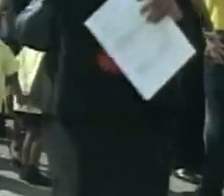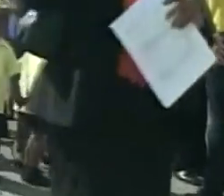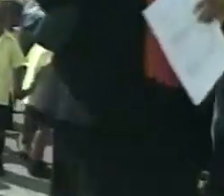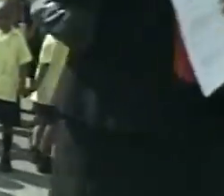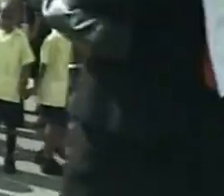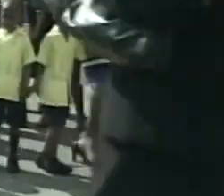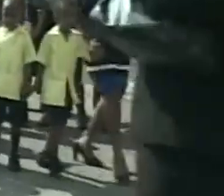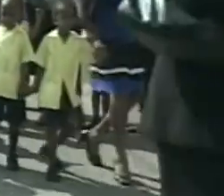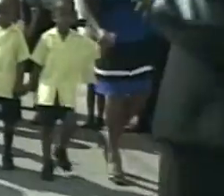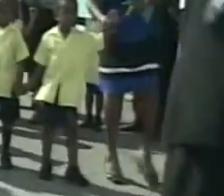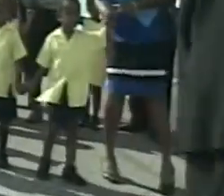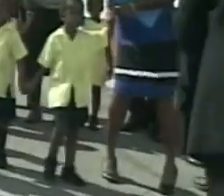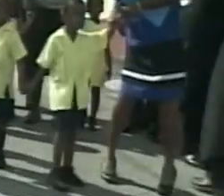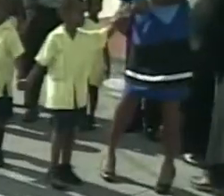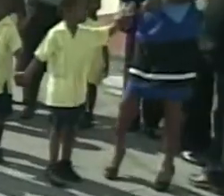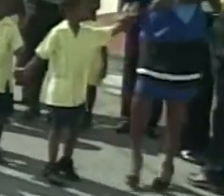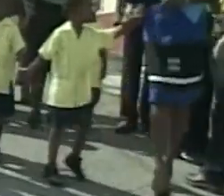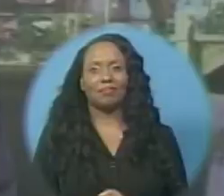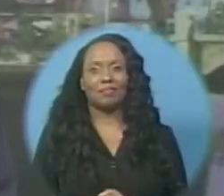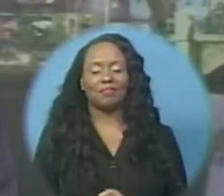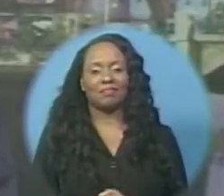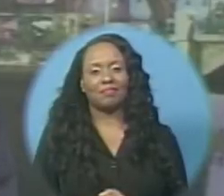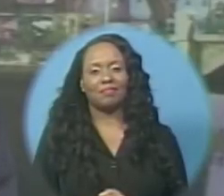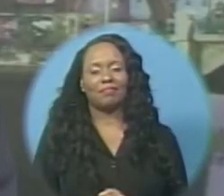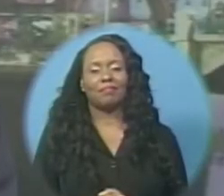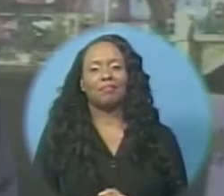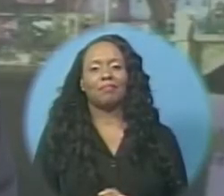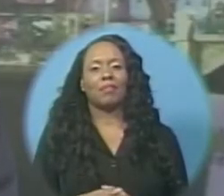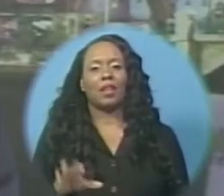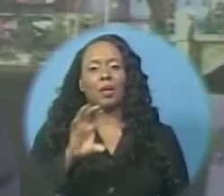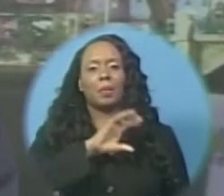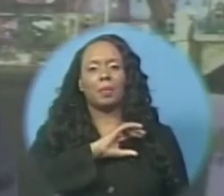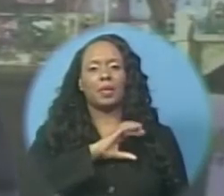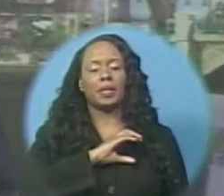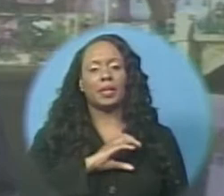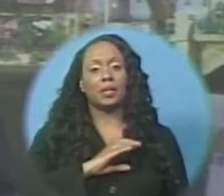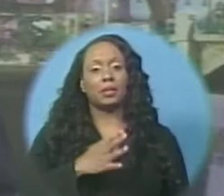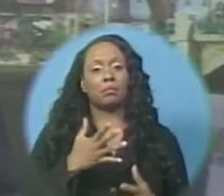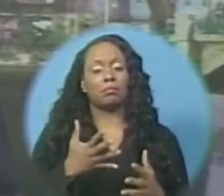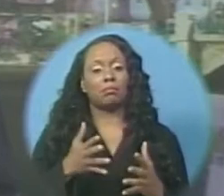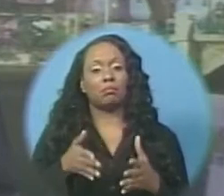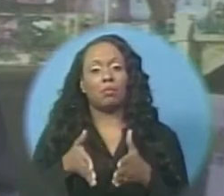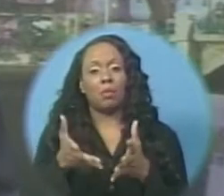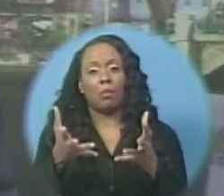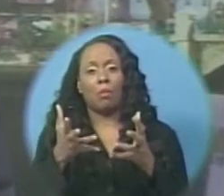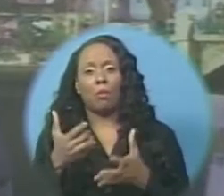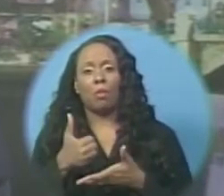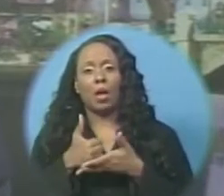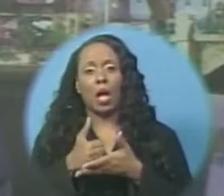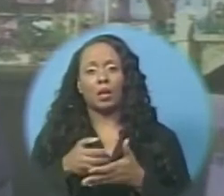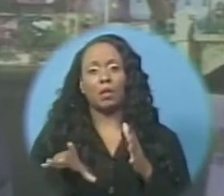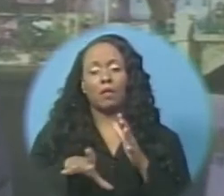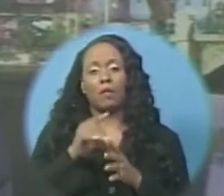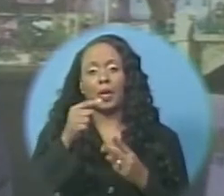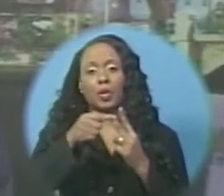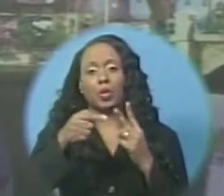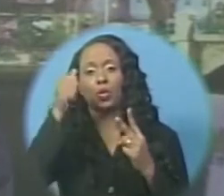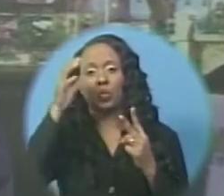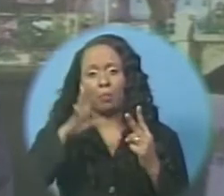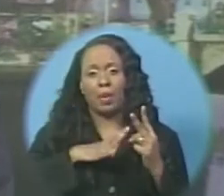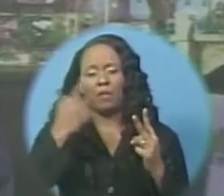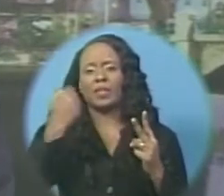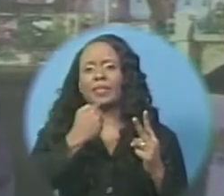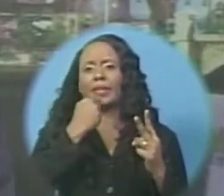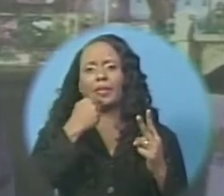Lorna Jones, CBC News. Police in Barbados are seeking the public's assistance in locating two men wanted